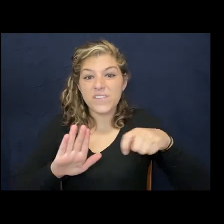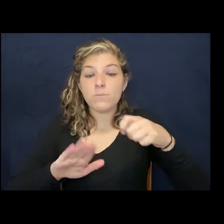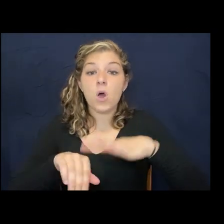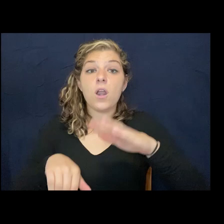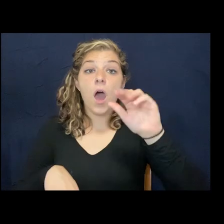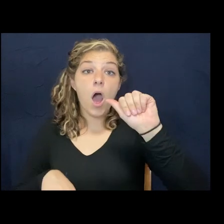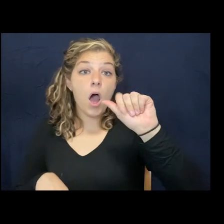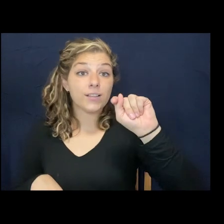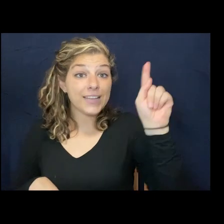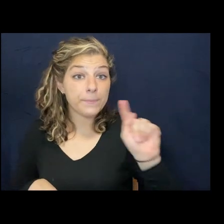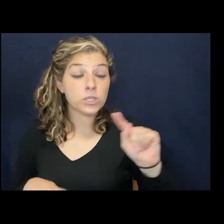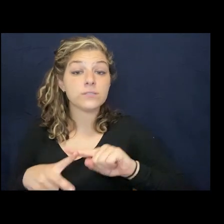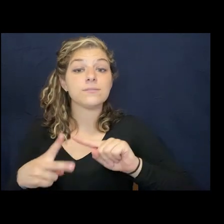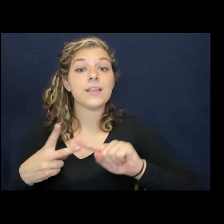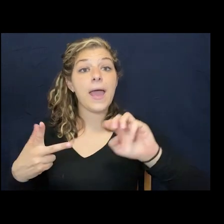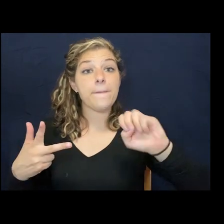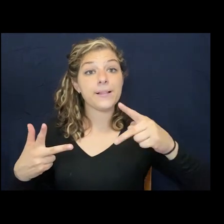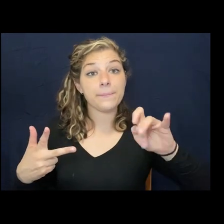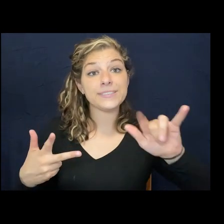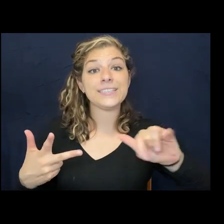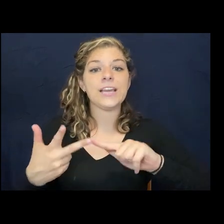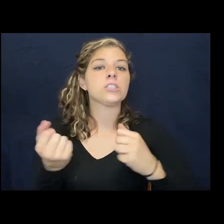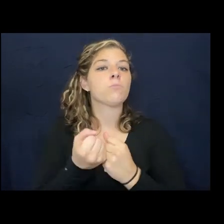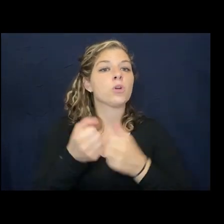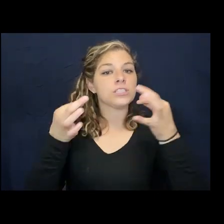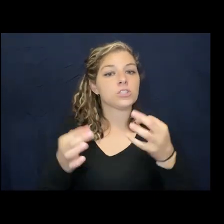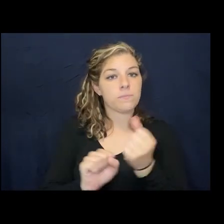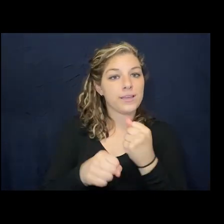Alzheimer's, epilepsy, and supported decision-making.